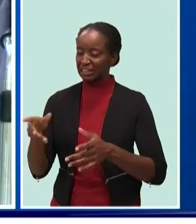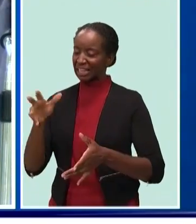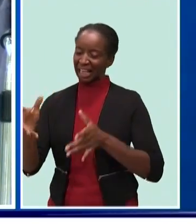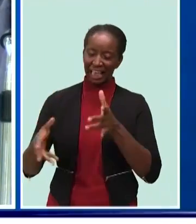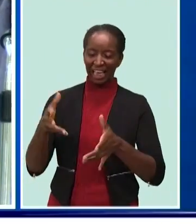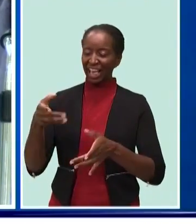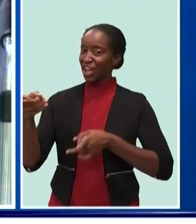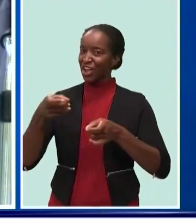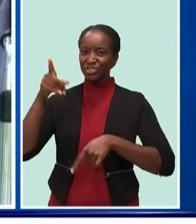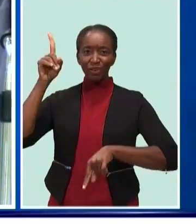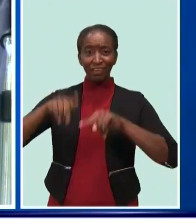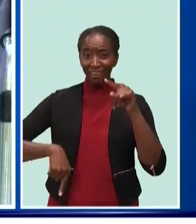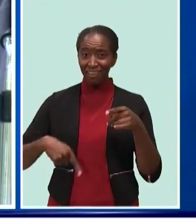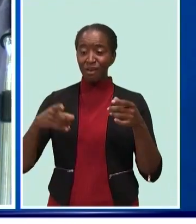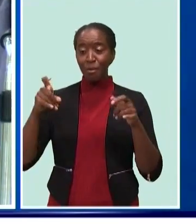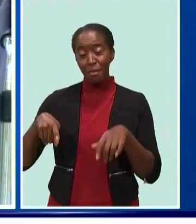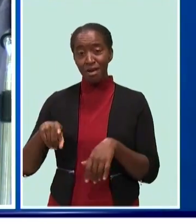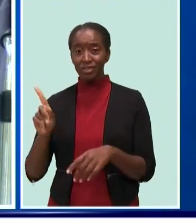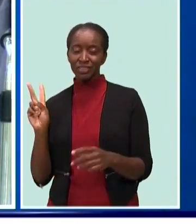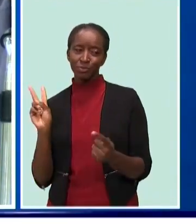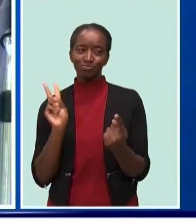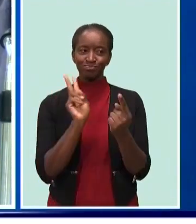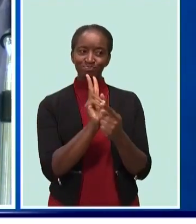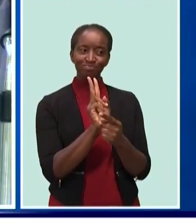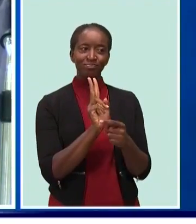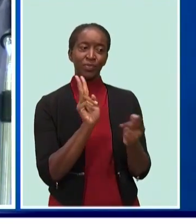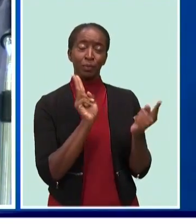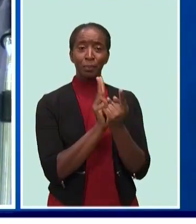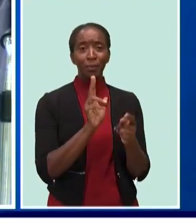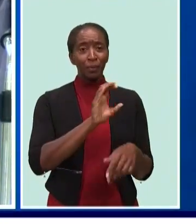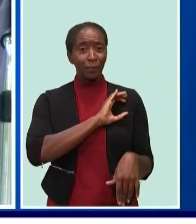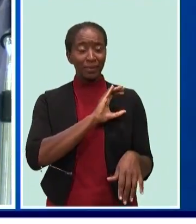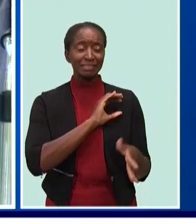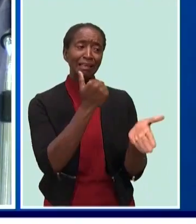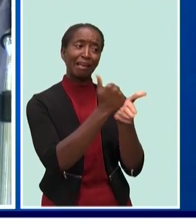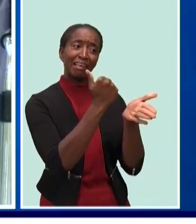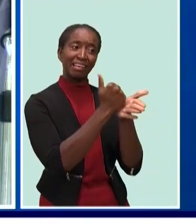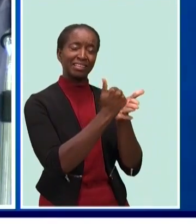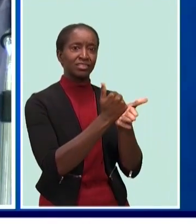police force for assistance. And that is a serious problem.